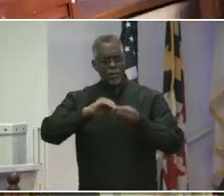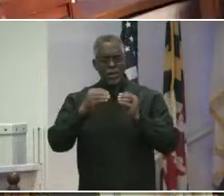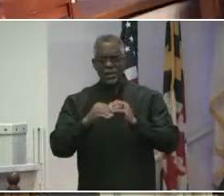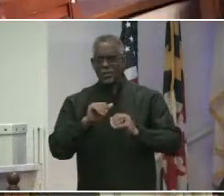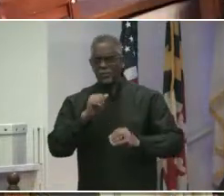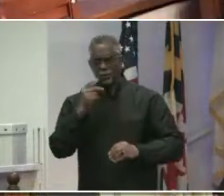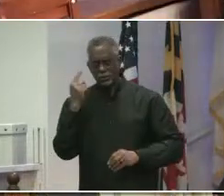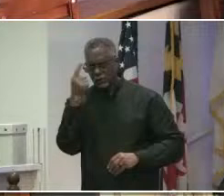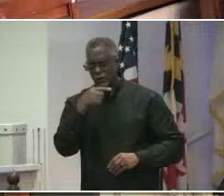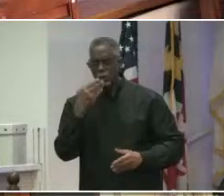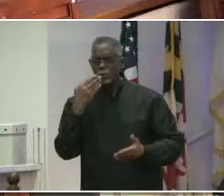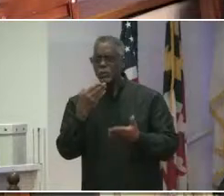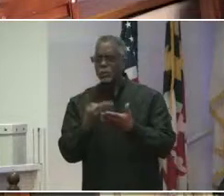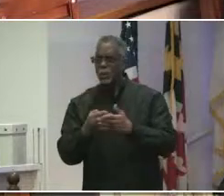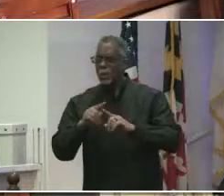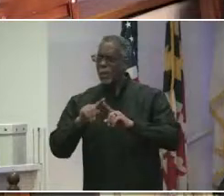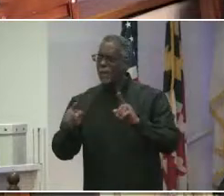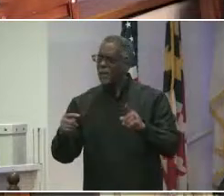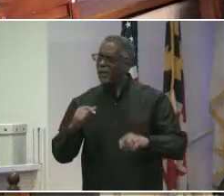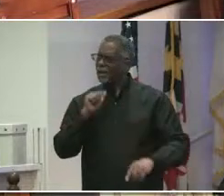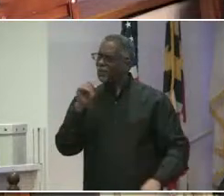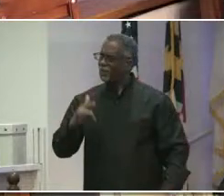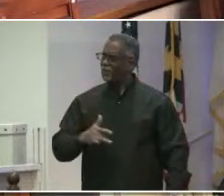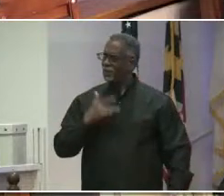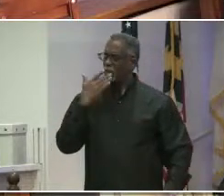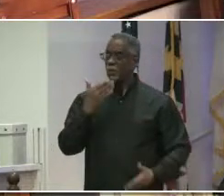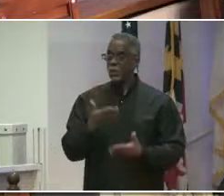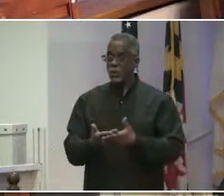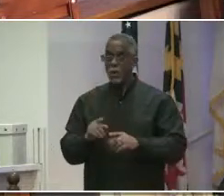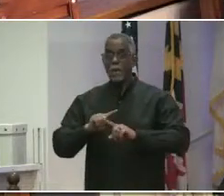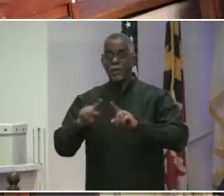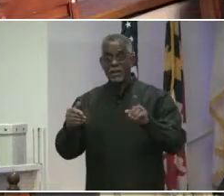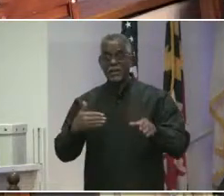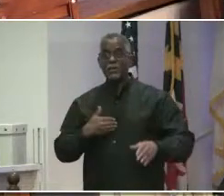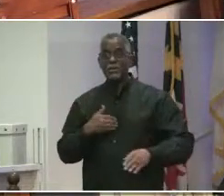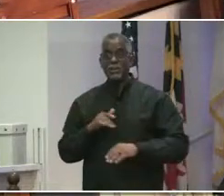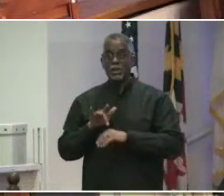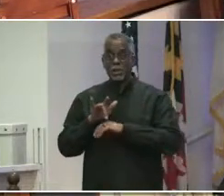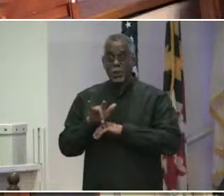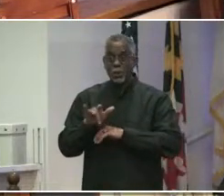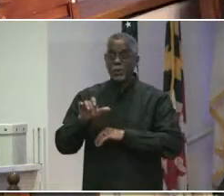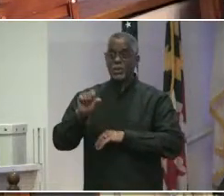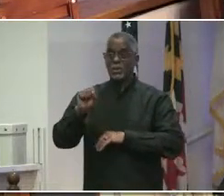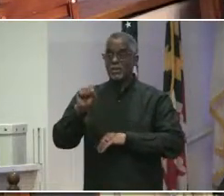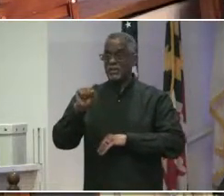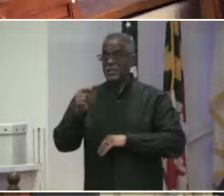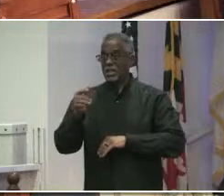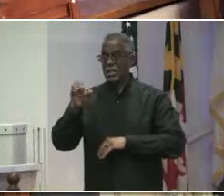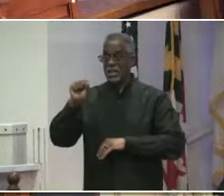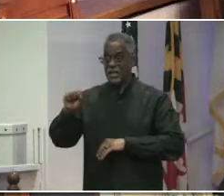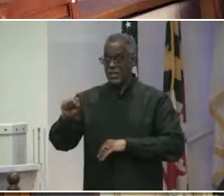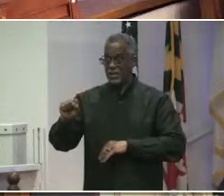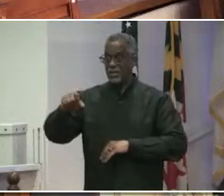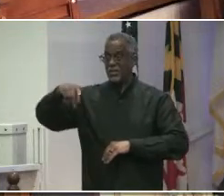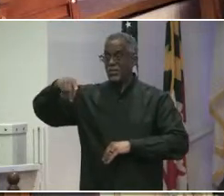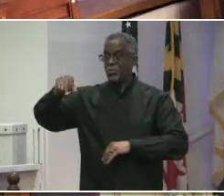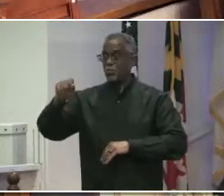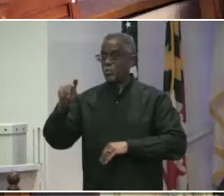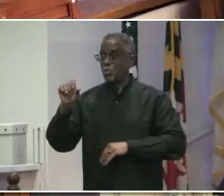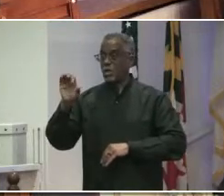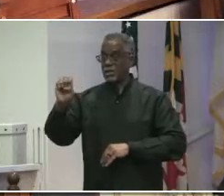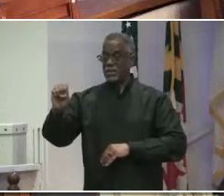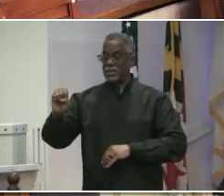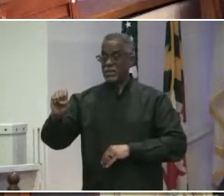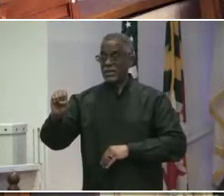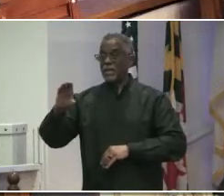good. After they did further tests, he was in the early stages of prostate cancer. But did